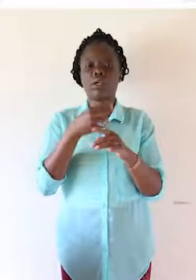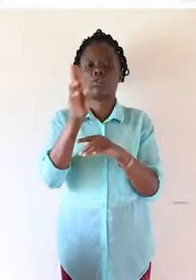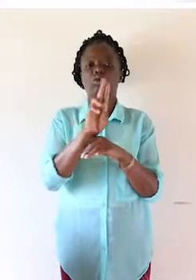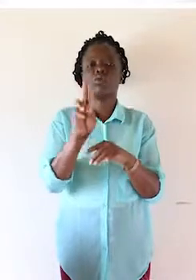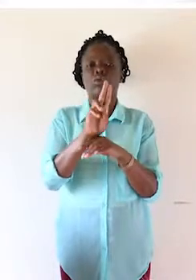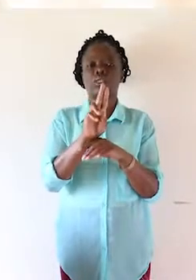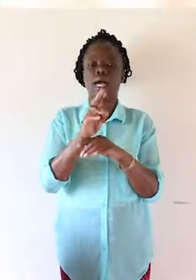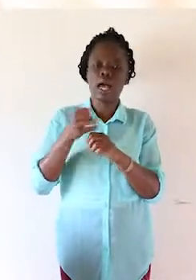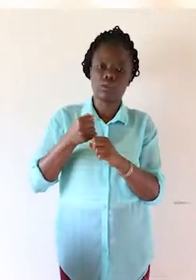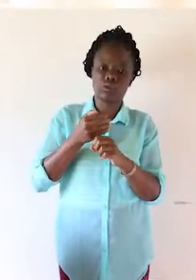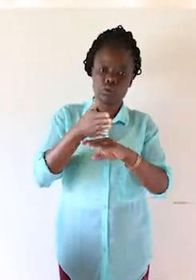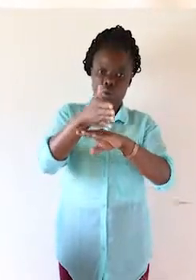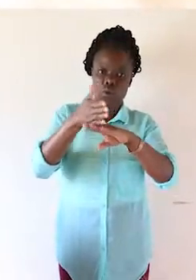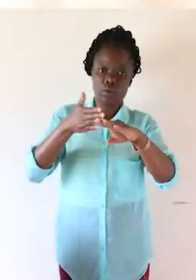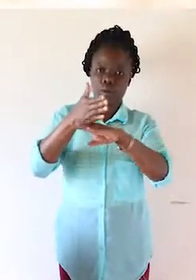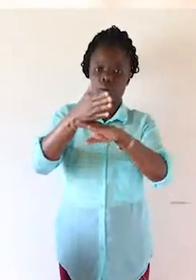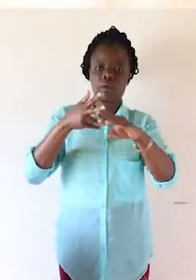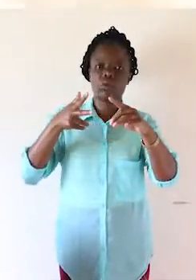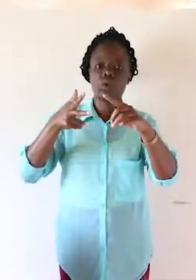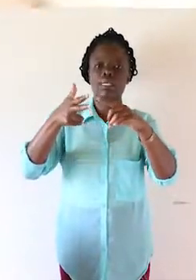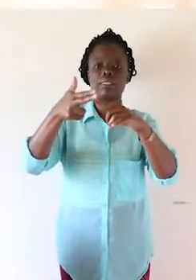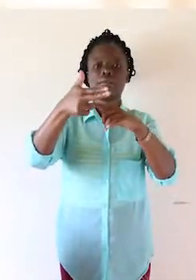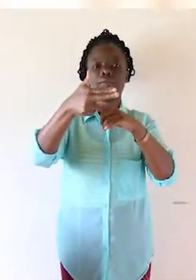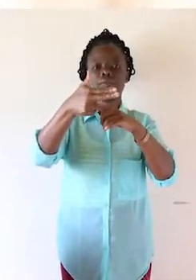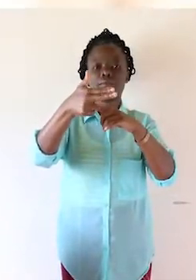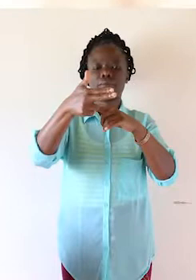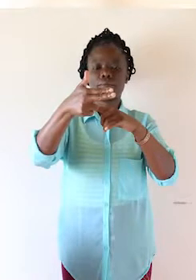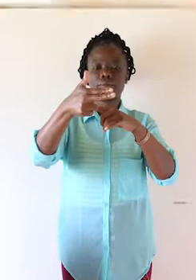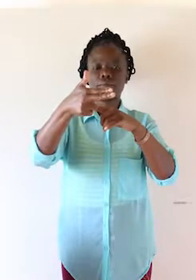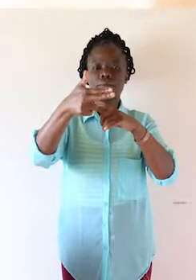use a saw to cut.